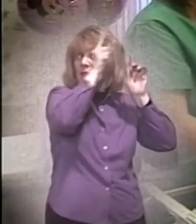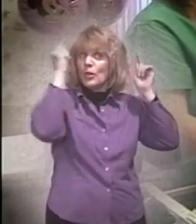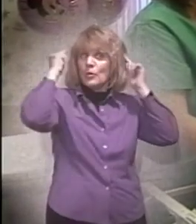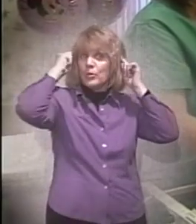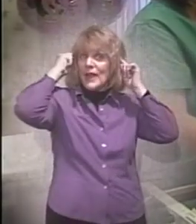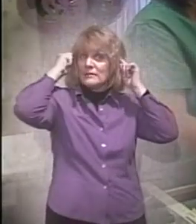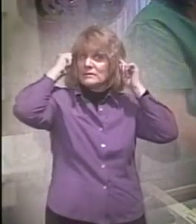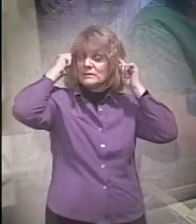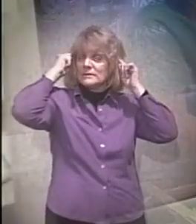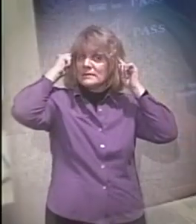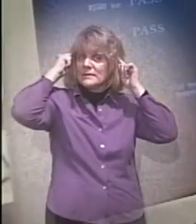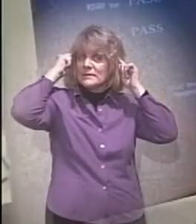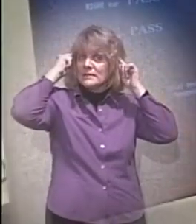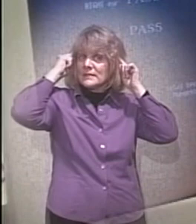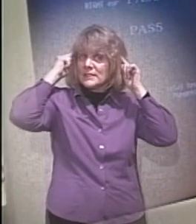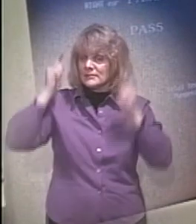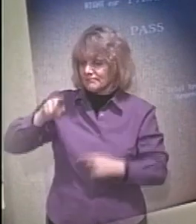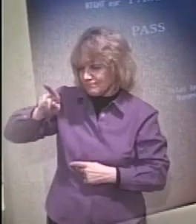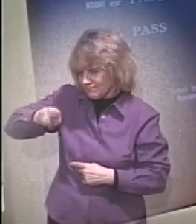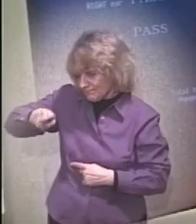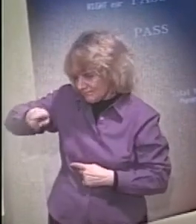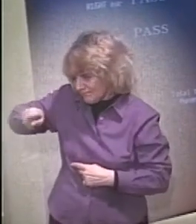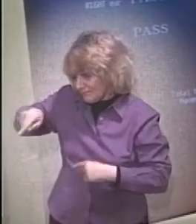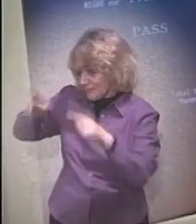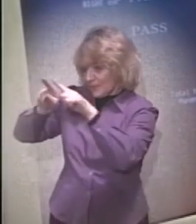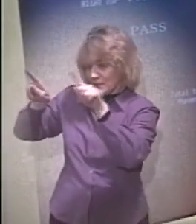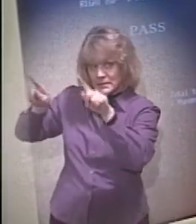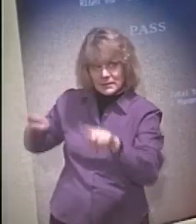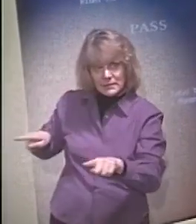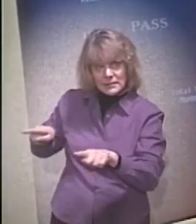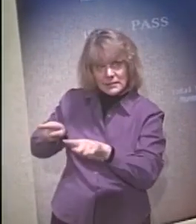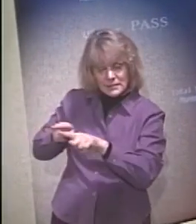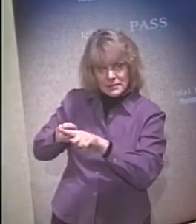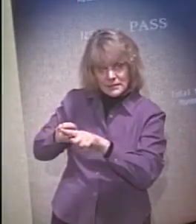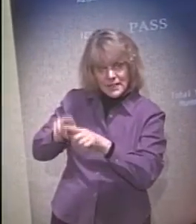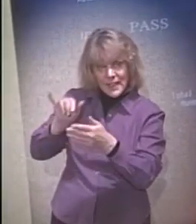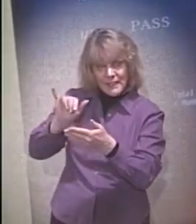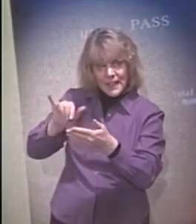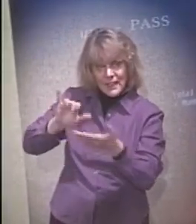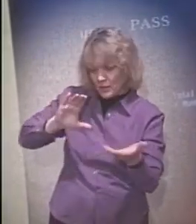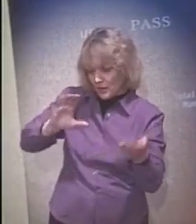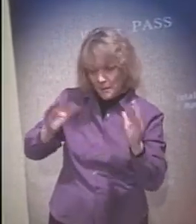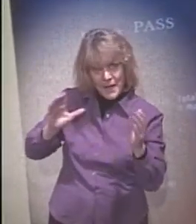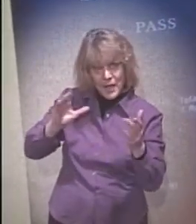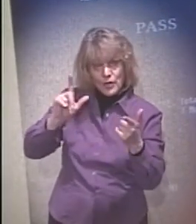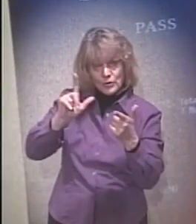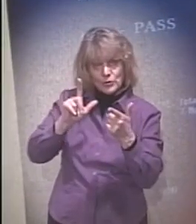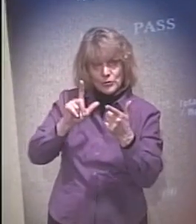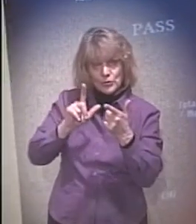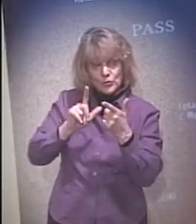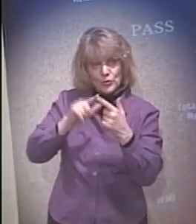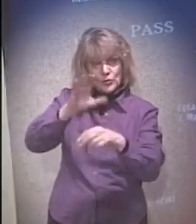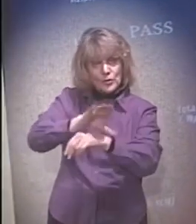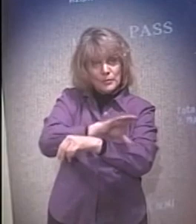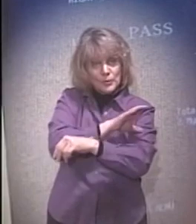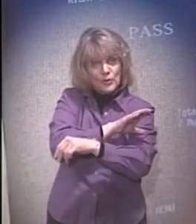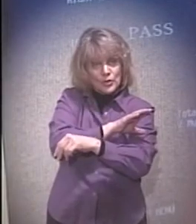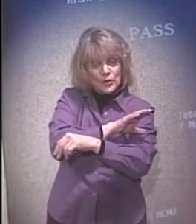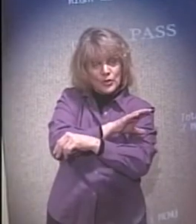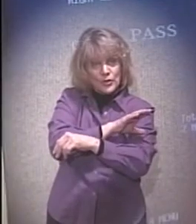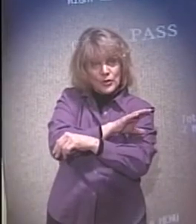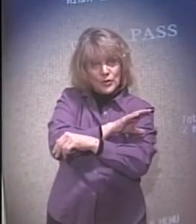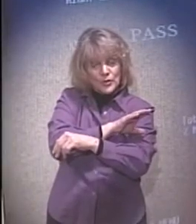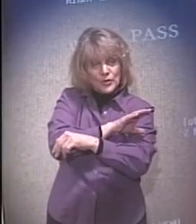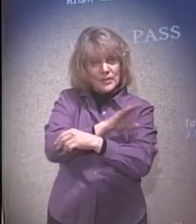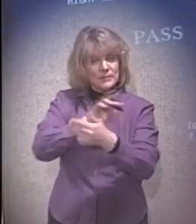brain. The averaged activity is then automatically compared with a template housed within the computer to determine if the ear